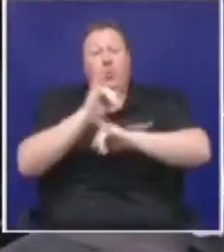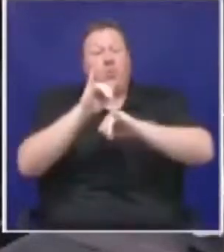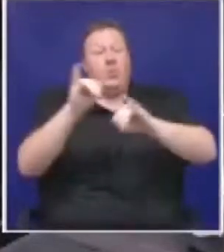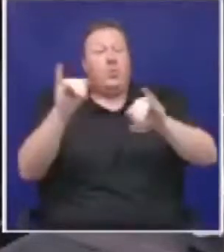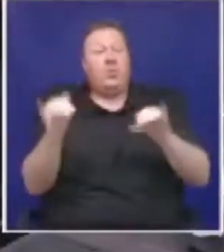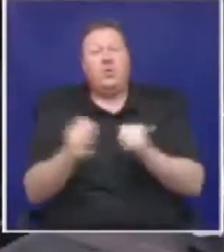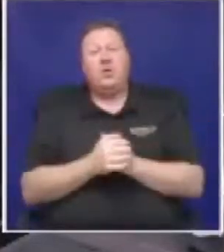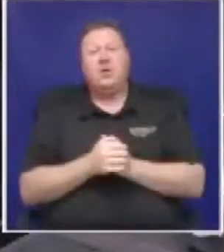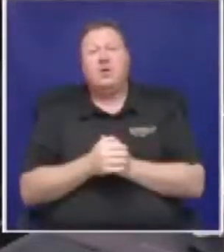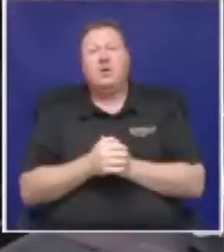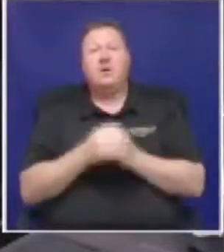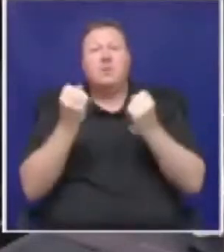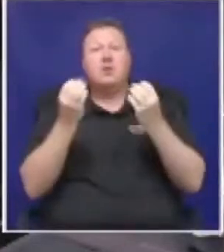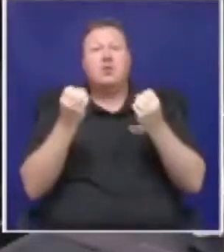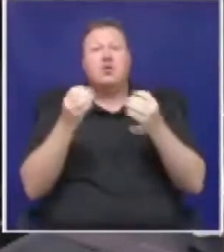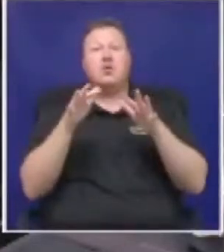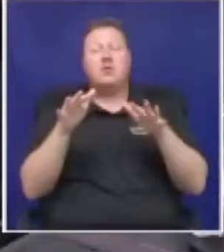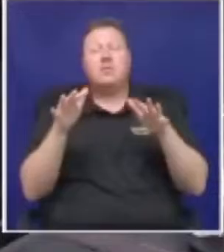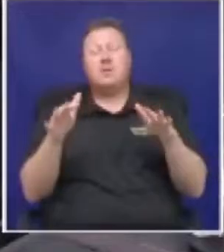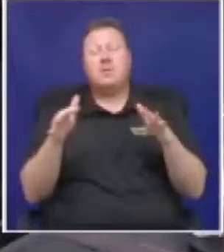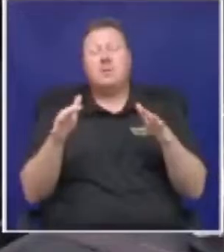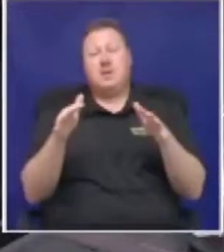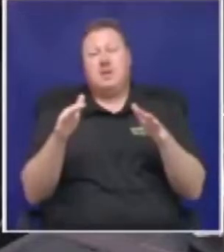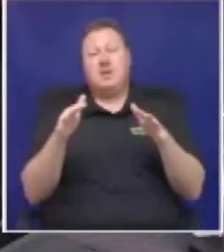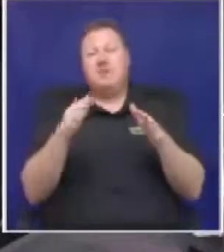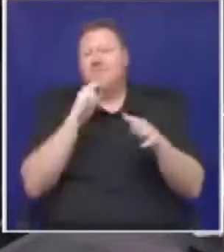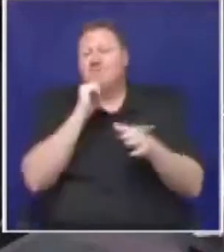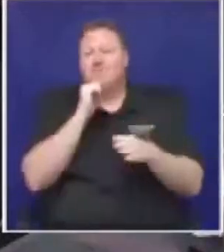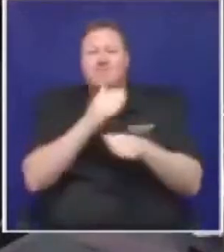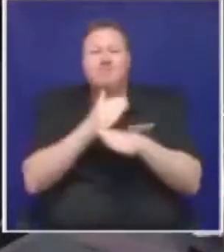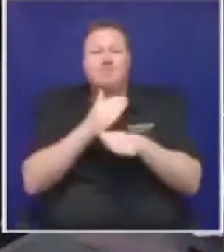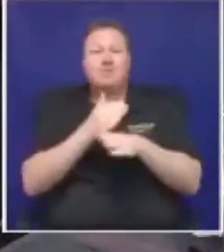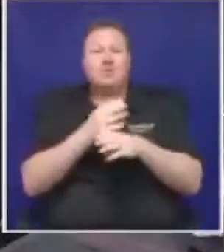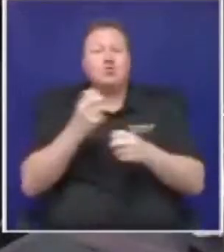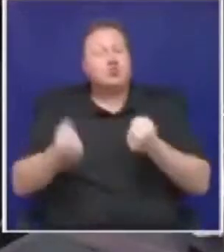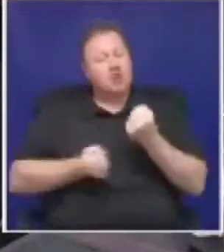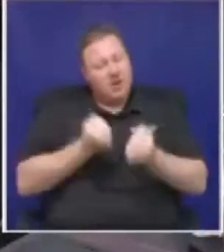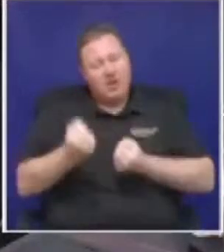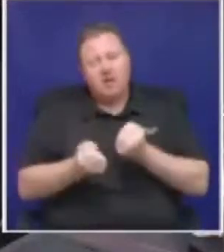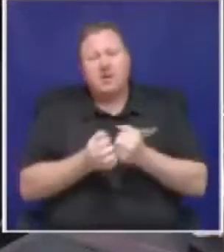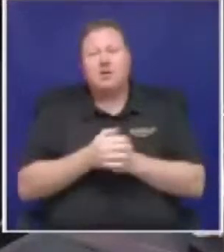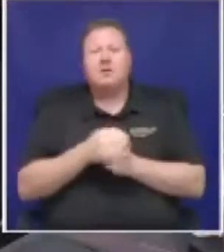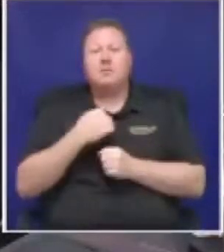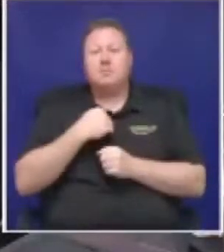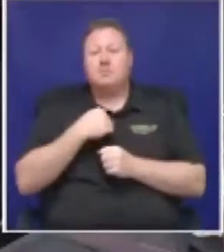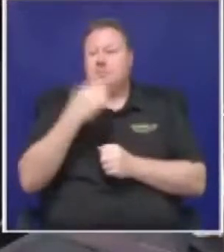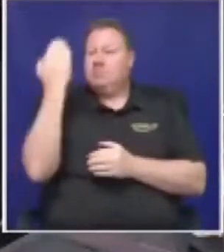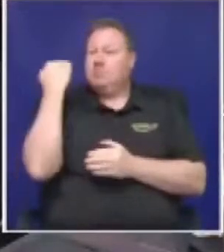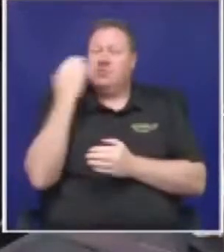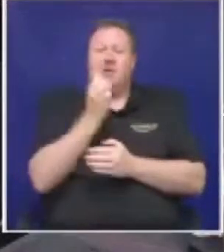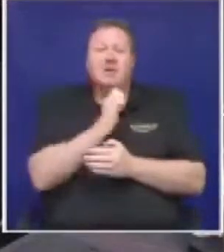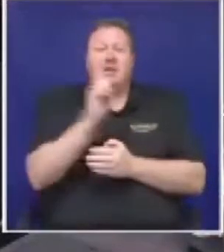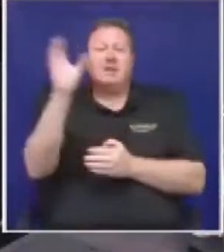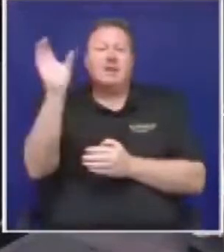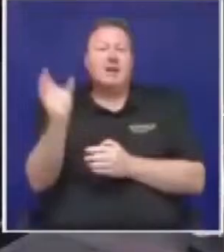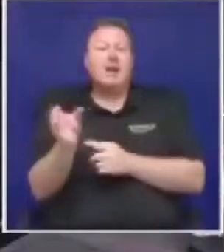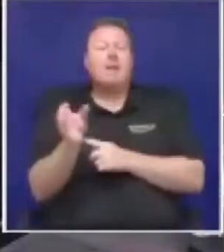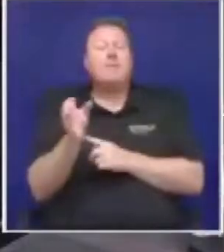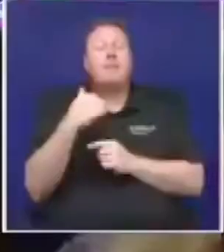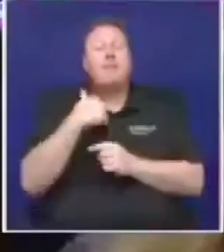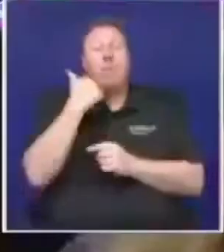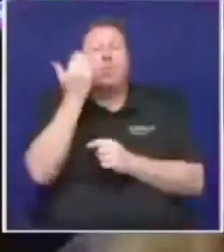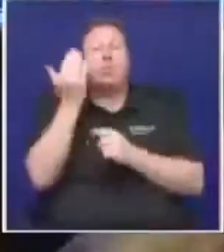majority of the people unemployed happen to be Black. As it so happens, Deputy President, I was in the Eastern Cape, and I want to say this to you,